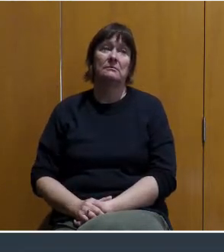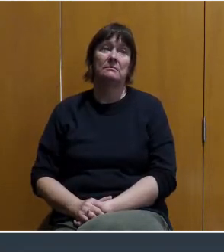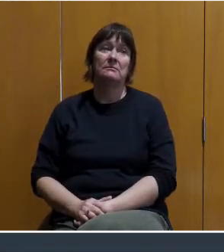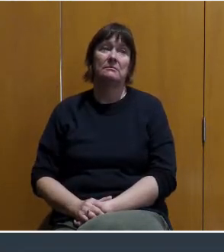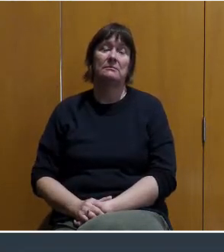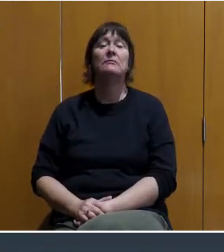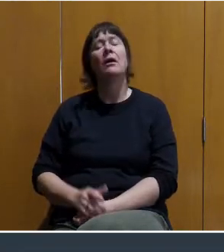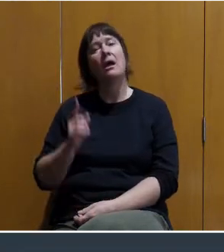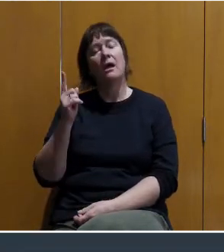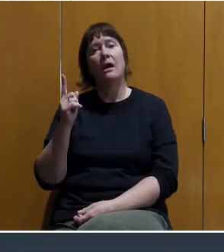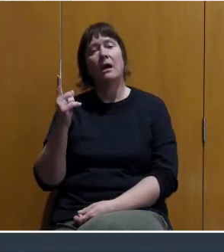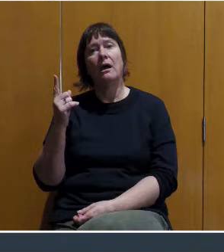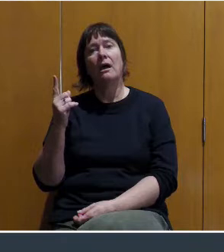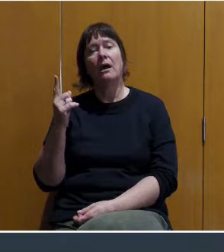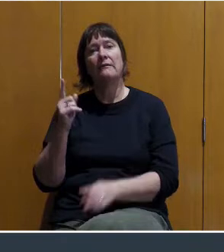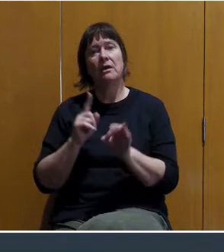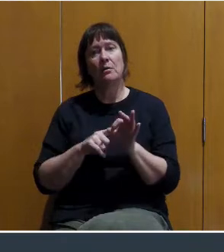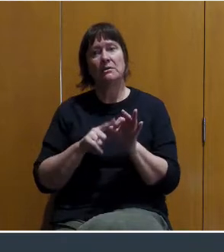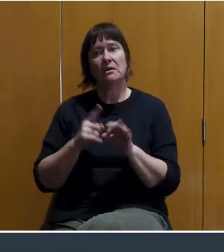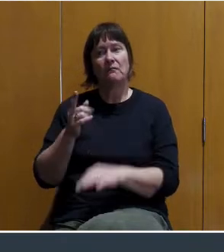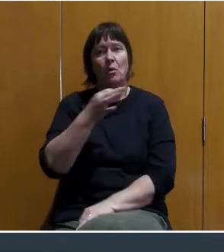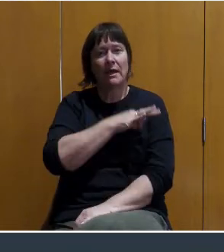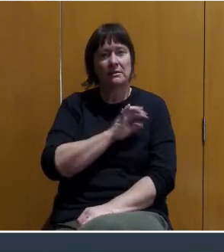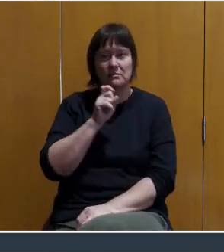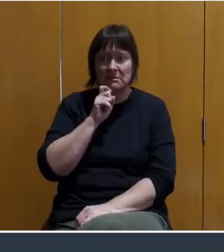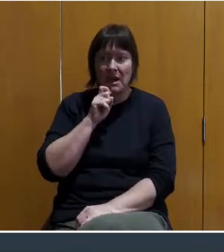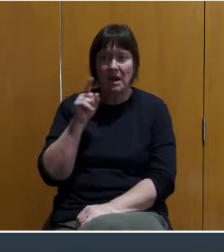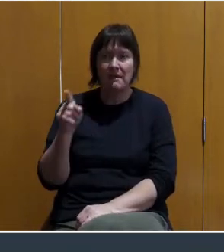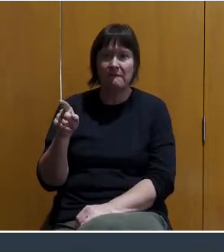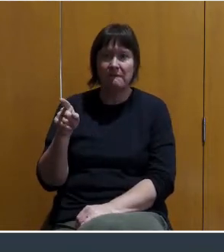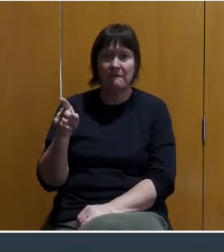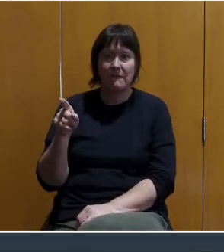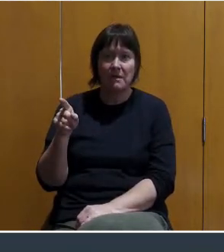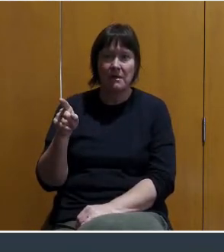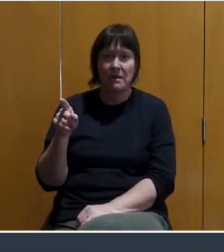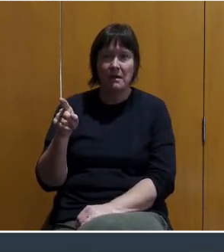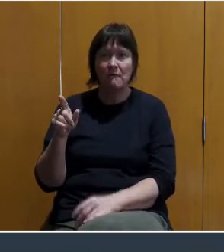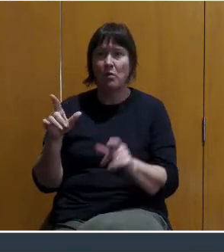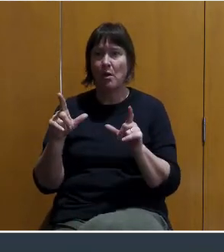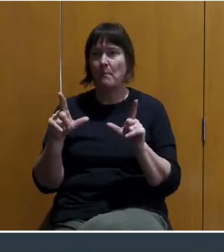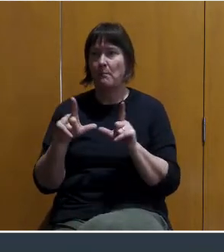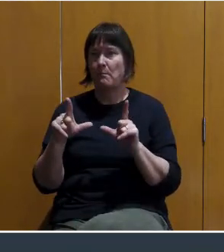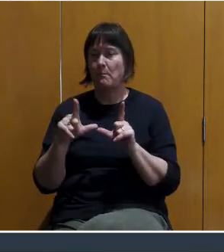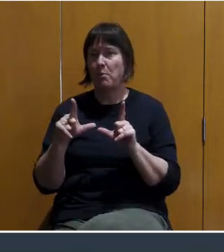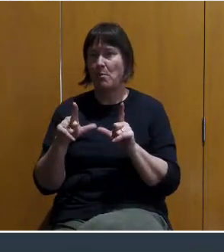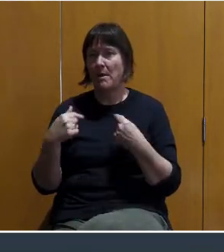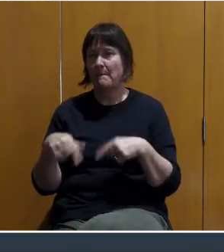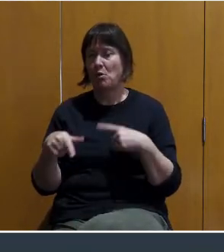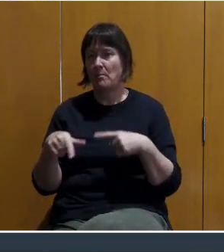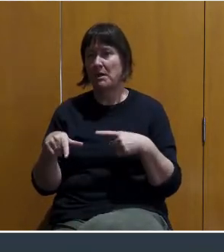I just have a question for council officers with regards to the permit process